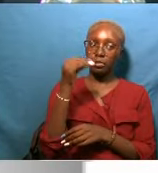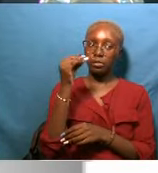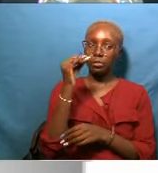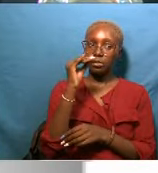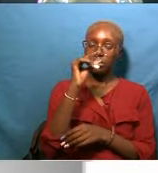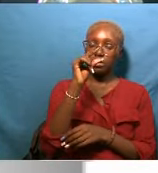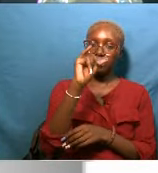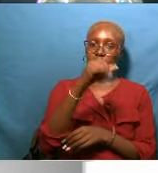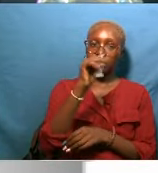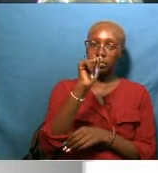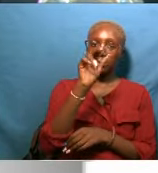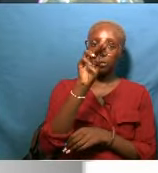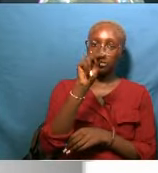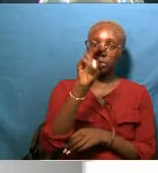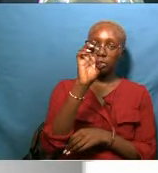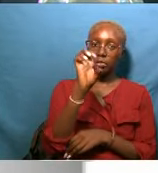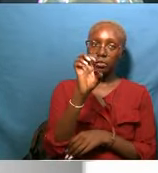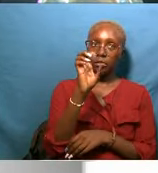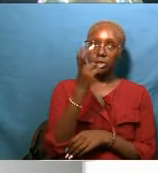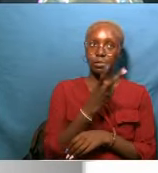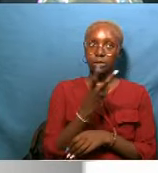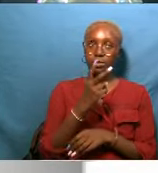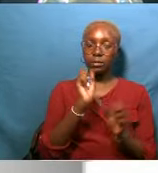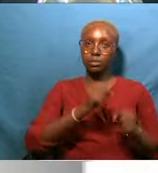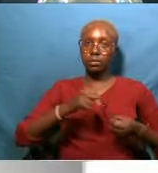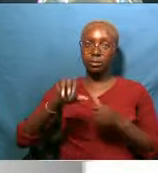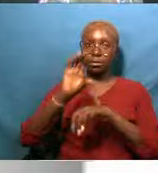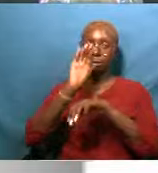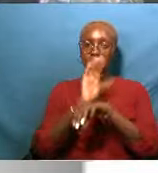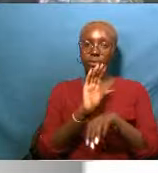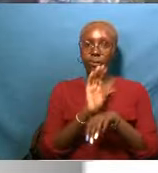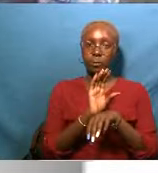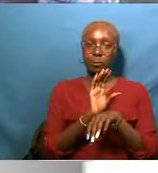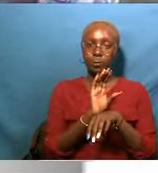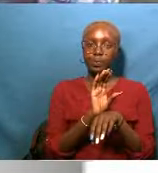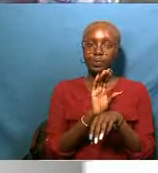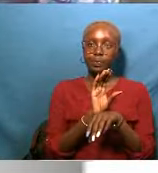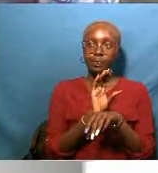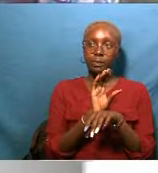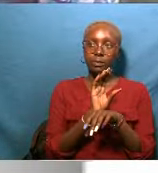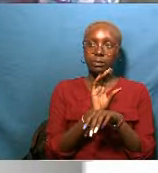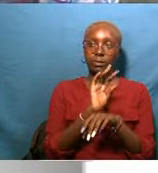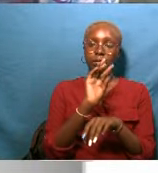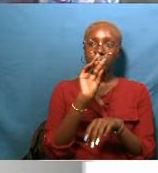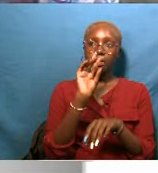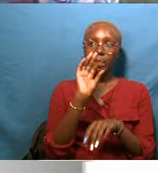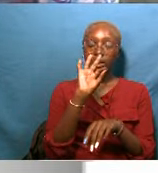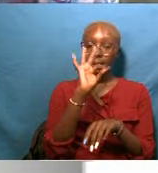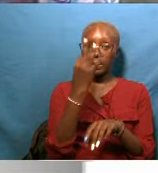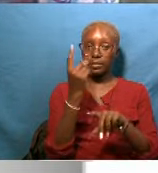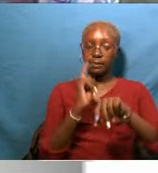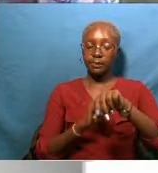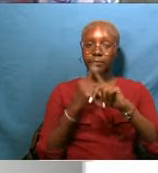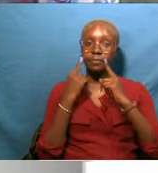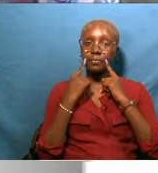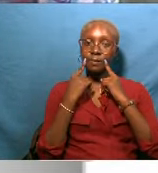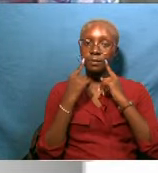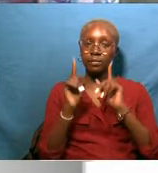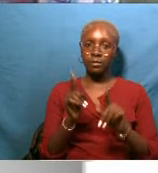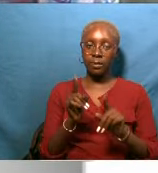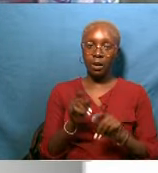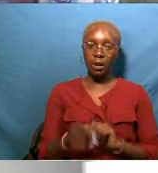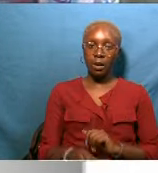Mugure Maura, both of All Saints Cathedral, Nairobi, and this is the third time of